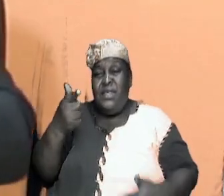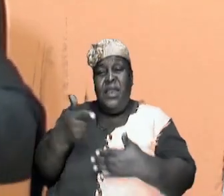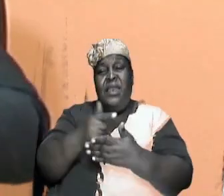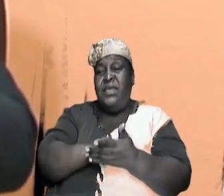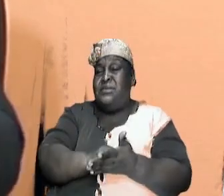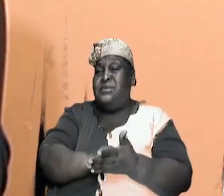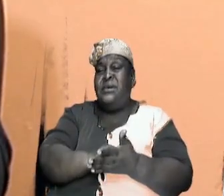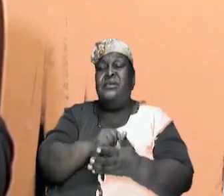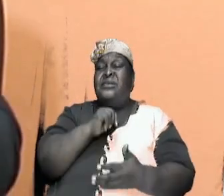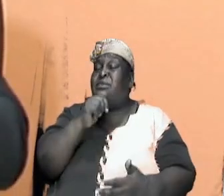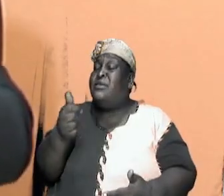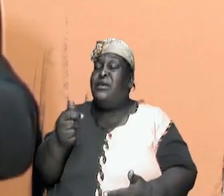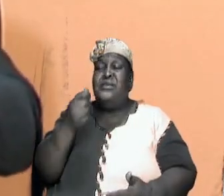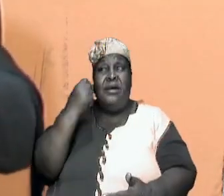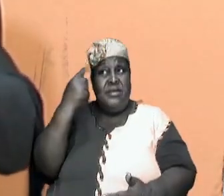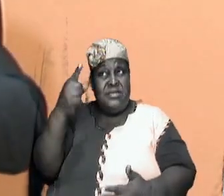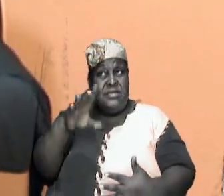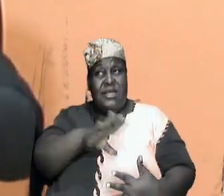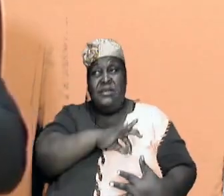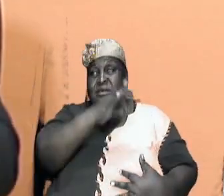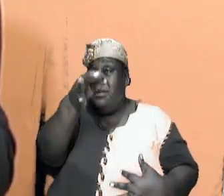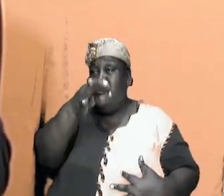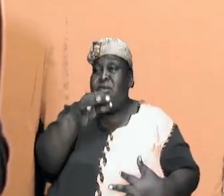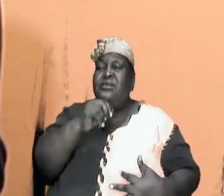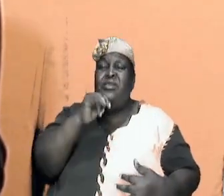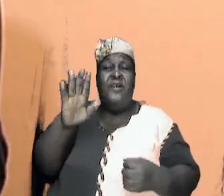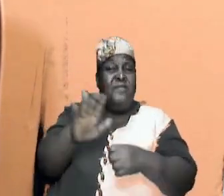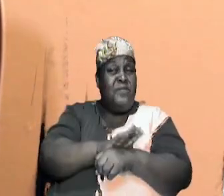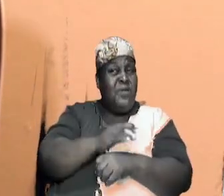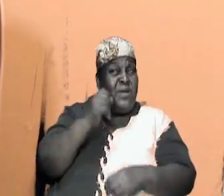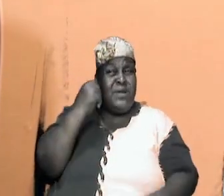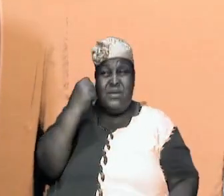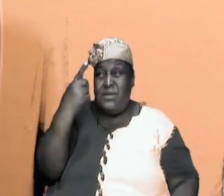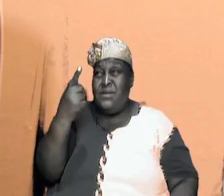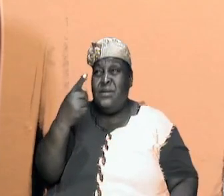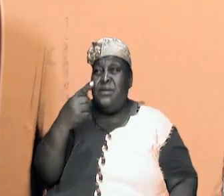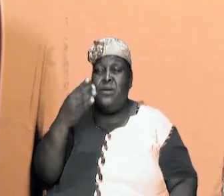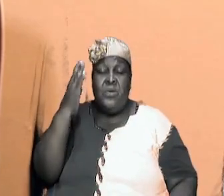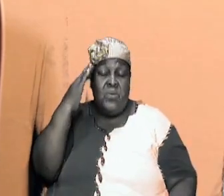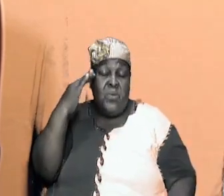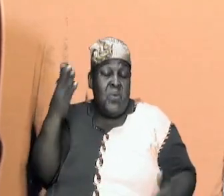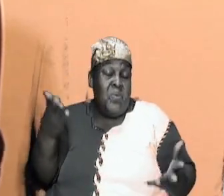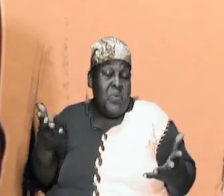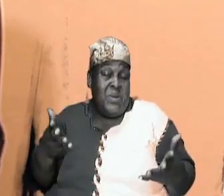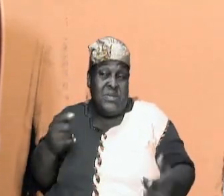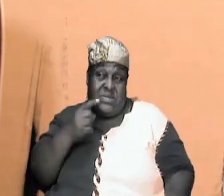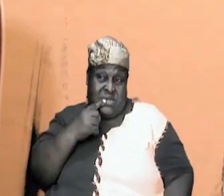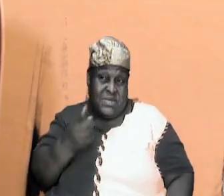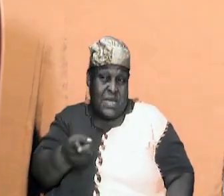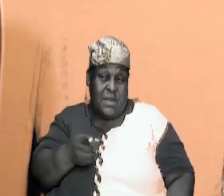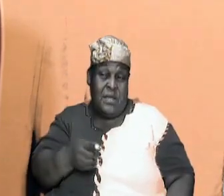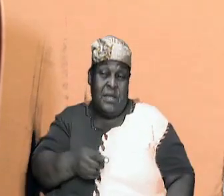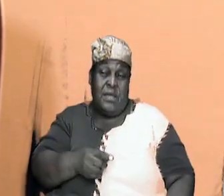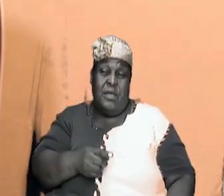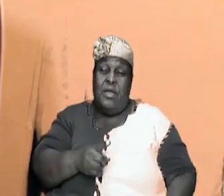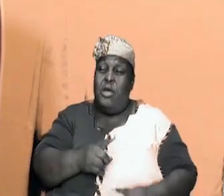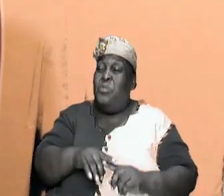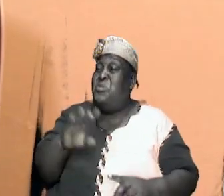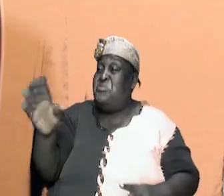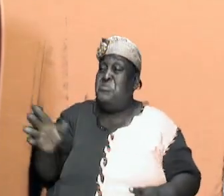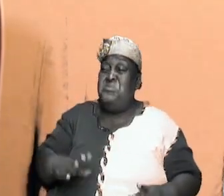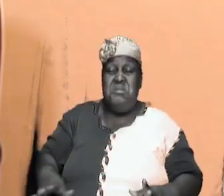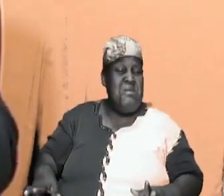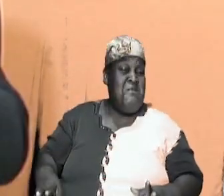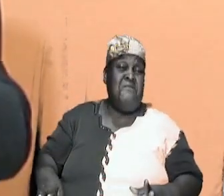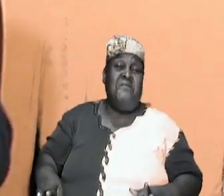they didn't understand the spirit. They didn't fully understand. They know what it says, you know, but they didn't get the substance